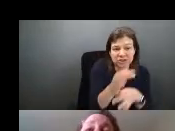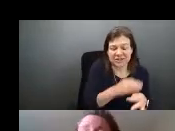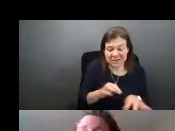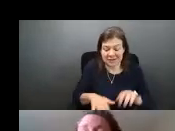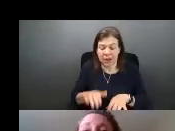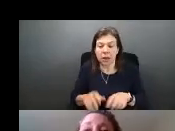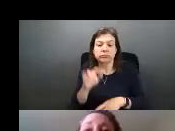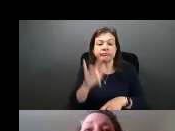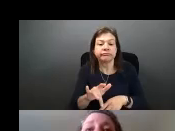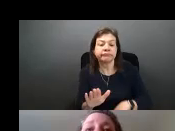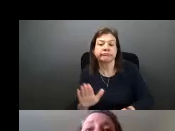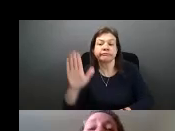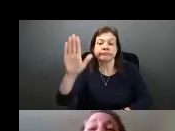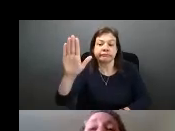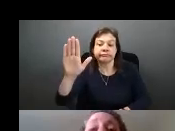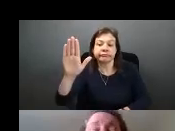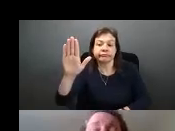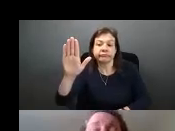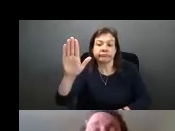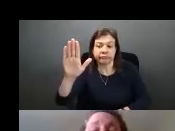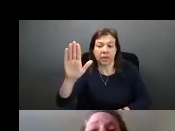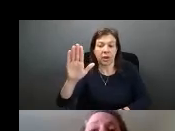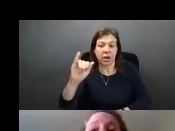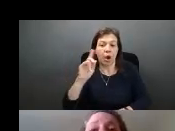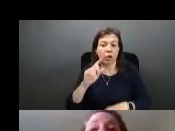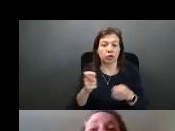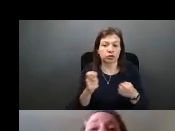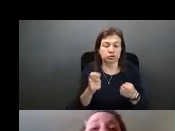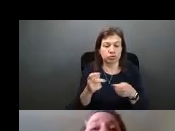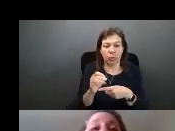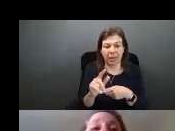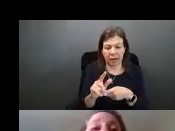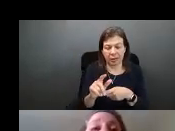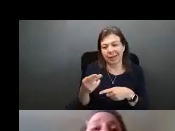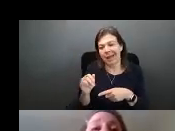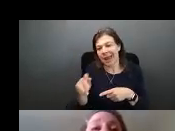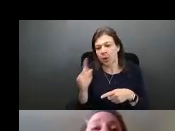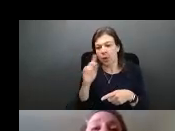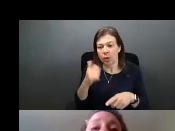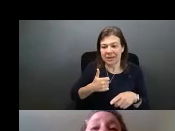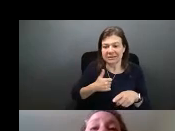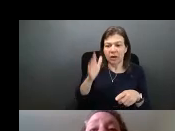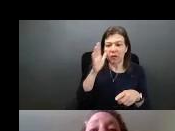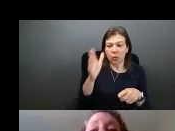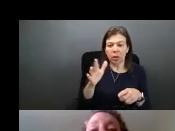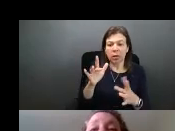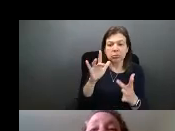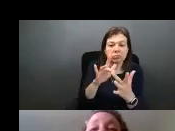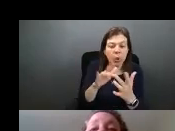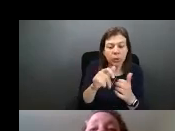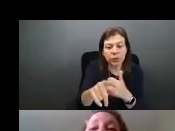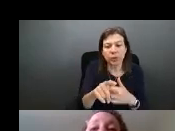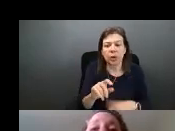the raise hand icon on the control panel. Hannah or I will touch base with you and unmute